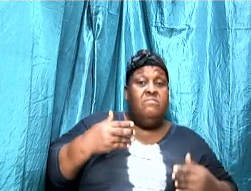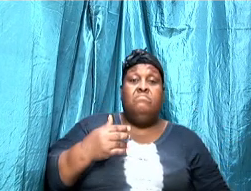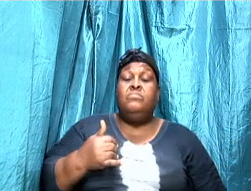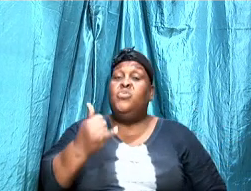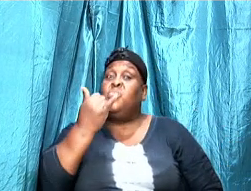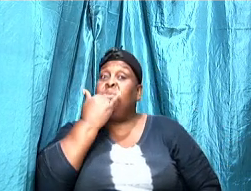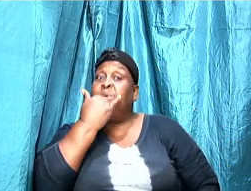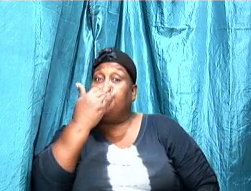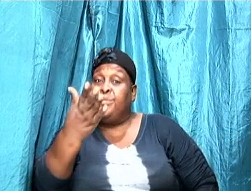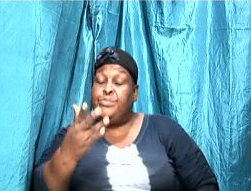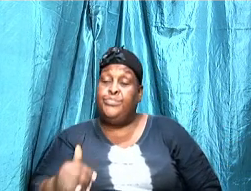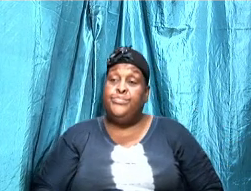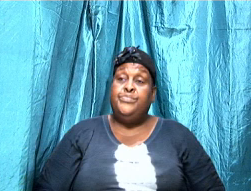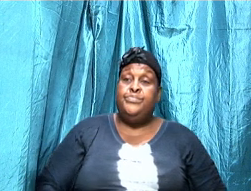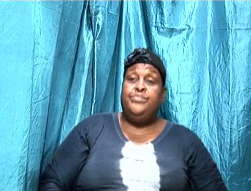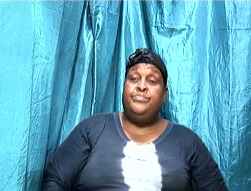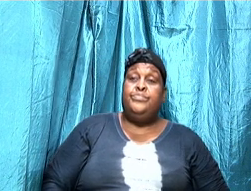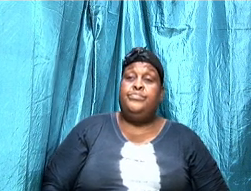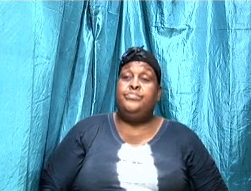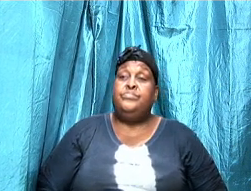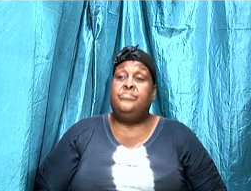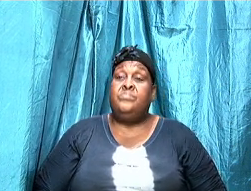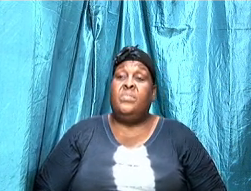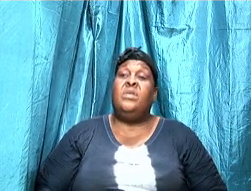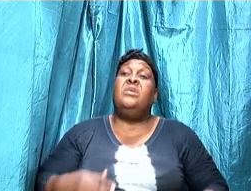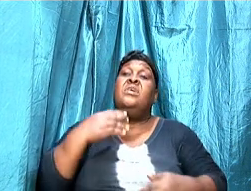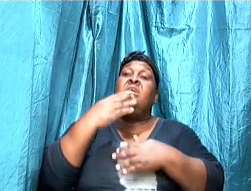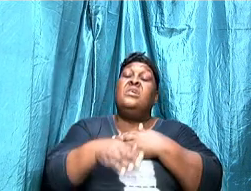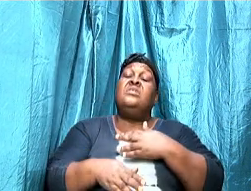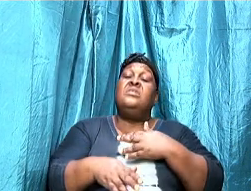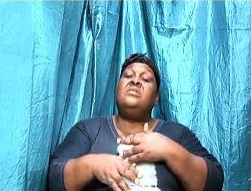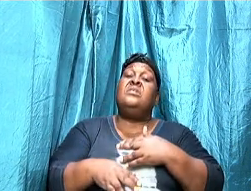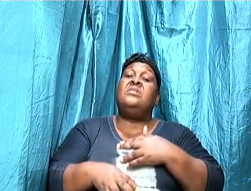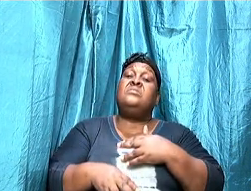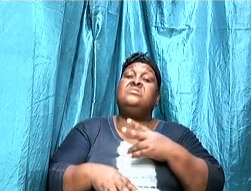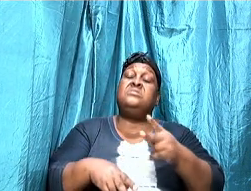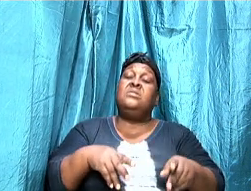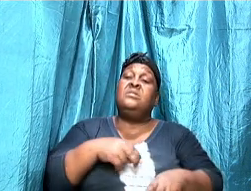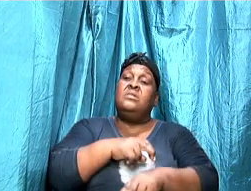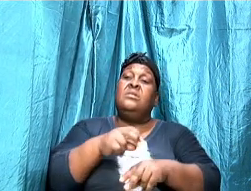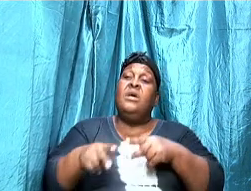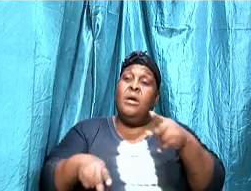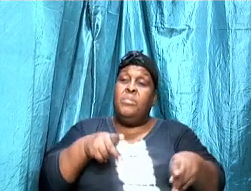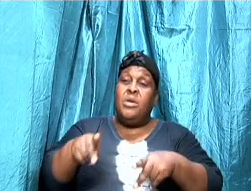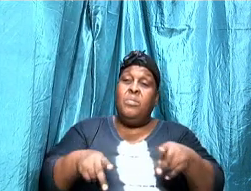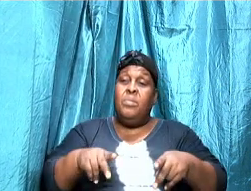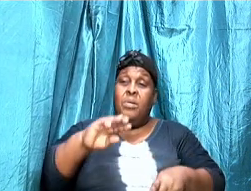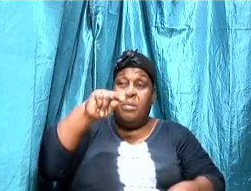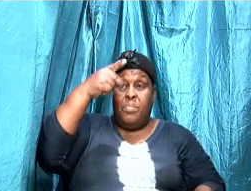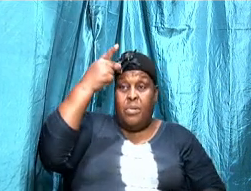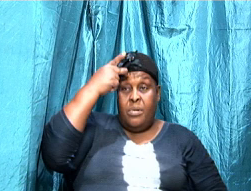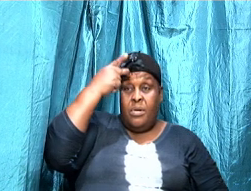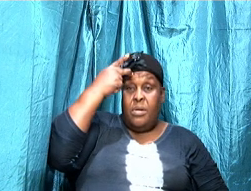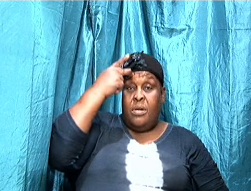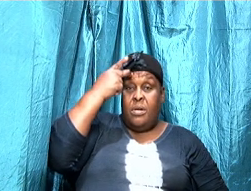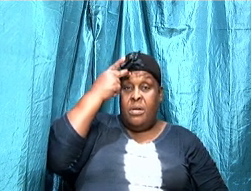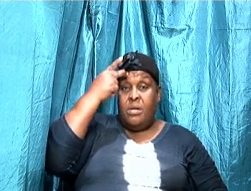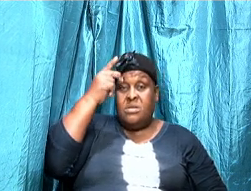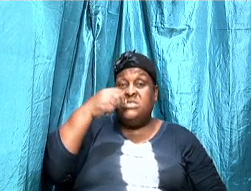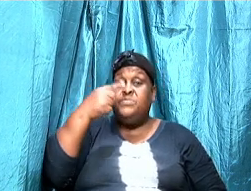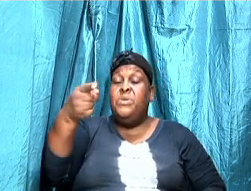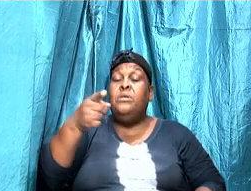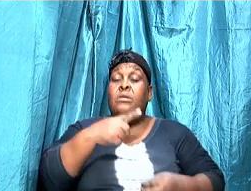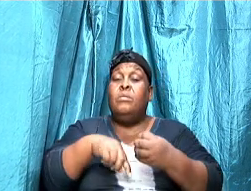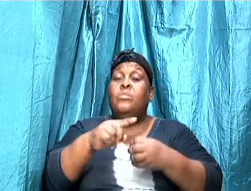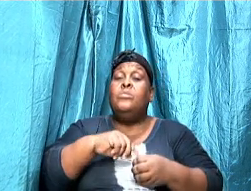And so the next set of people that Paul addressed here were the Jews.